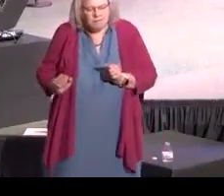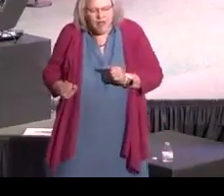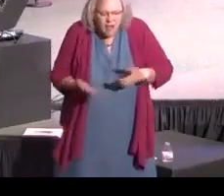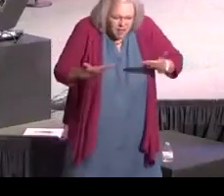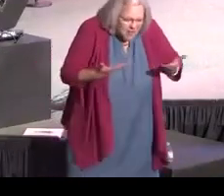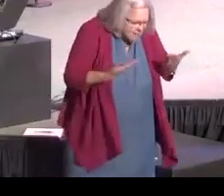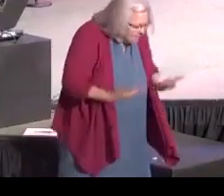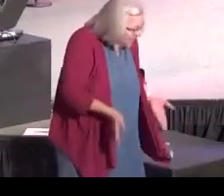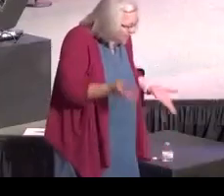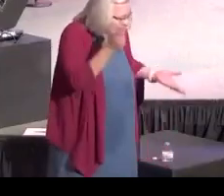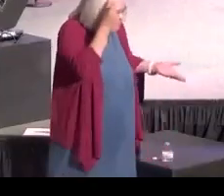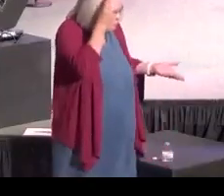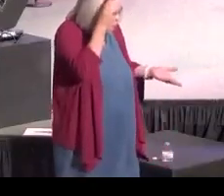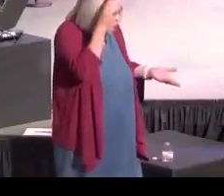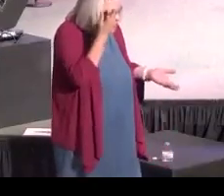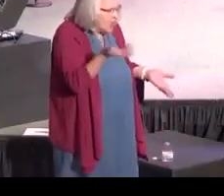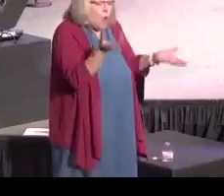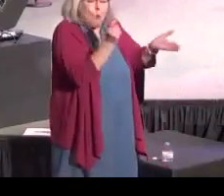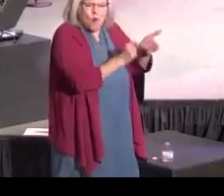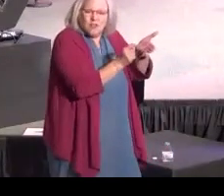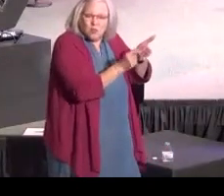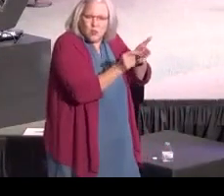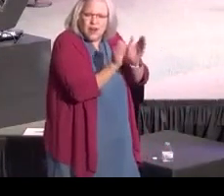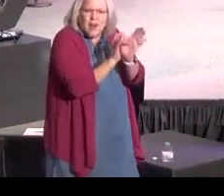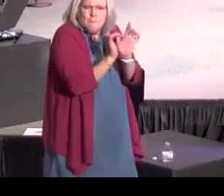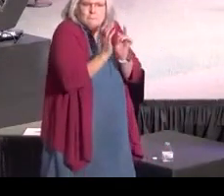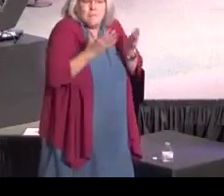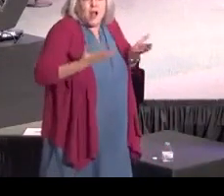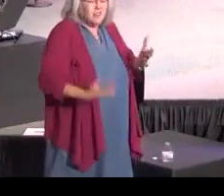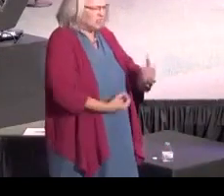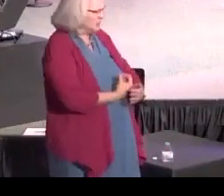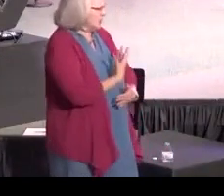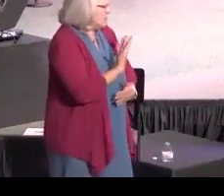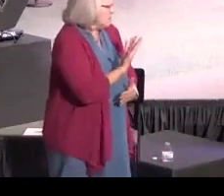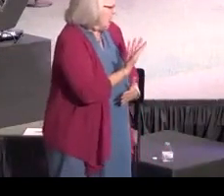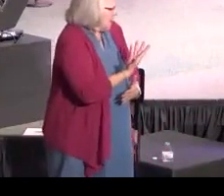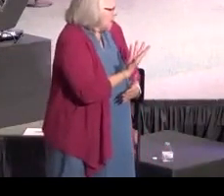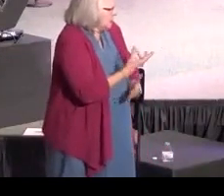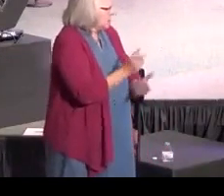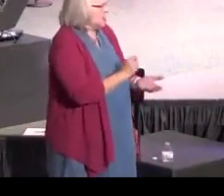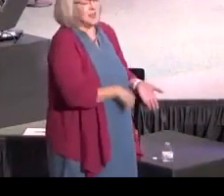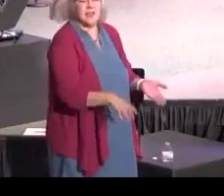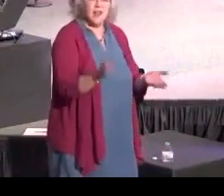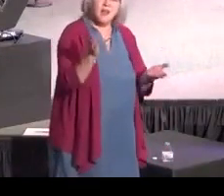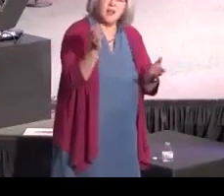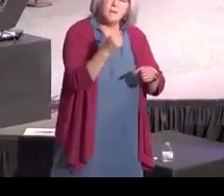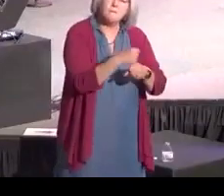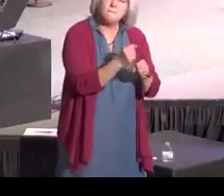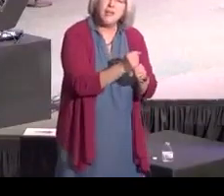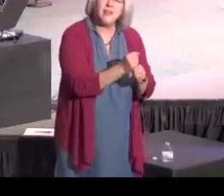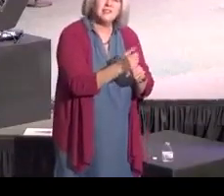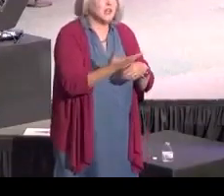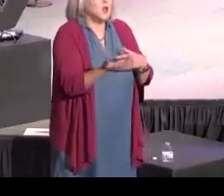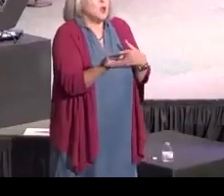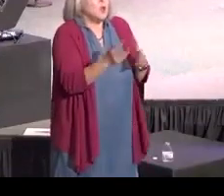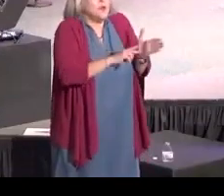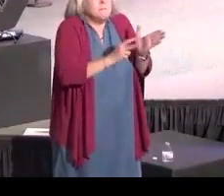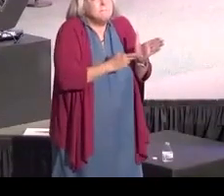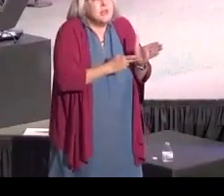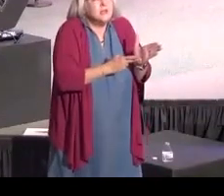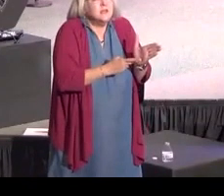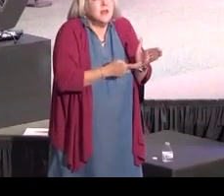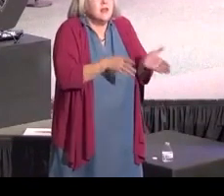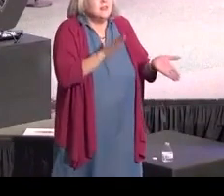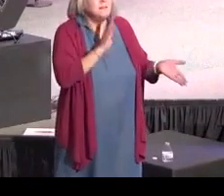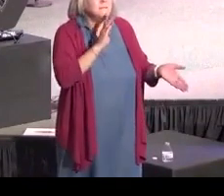This person and what he has written in scripture, what God has inspired him to write, defines much of what it means to be a believer